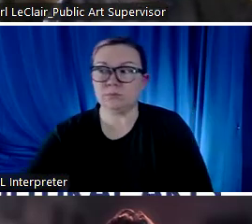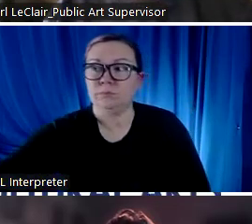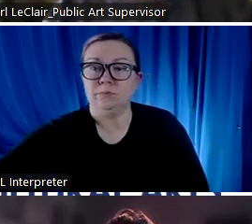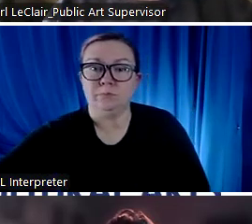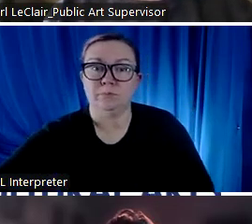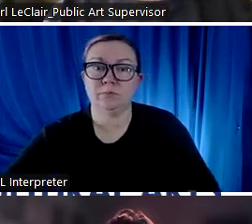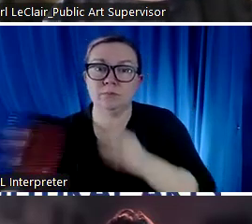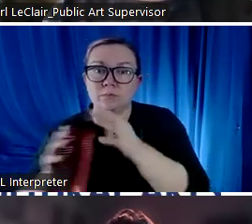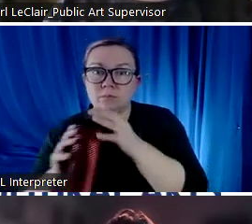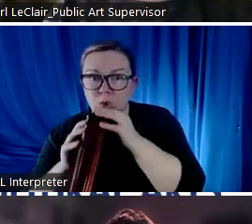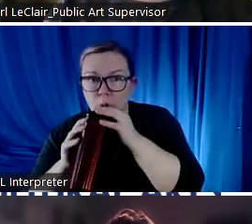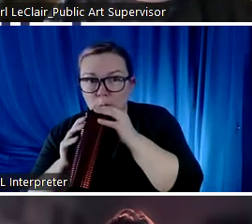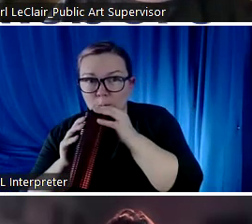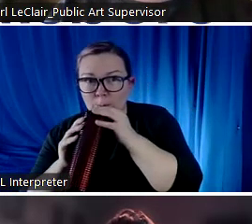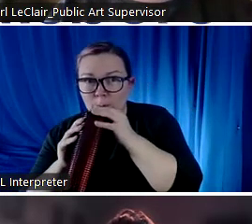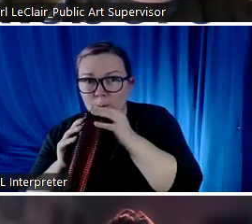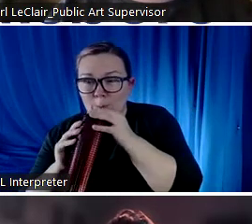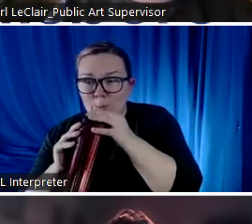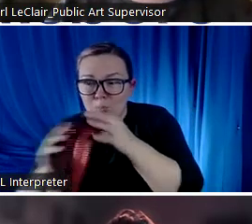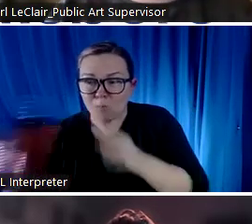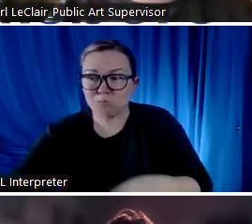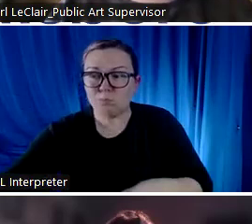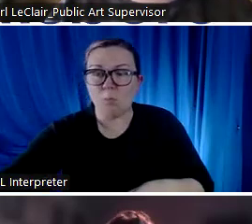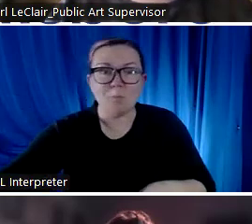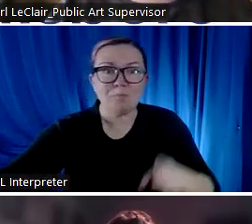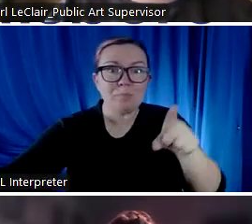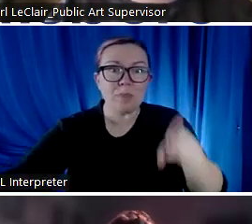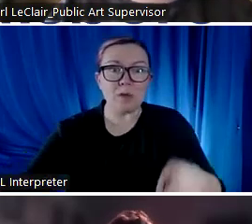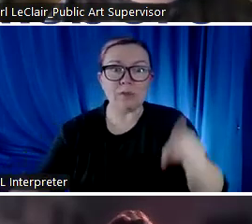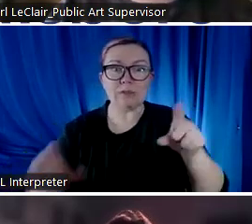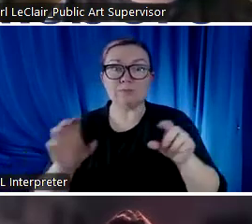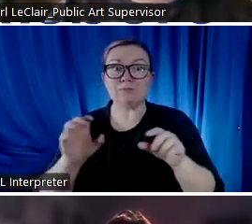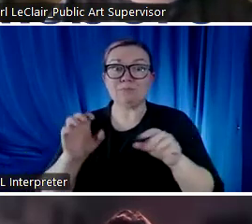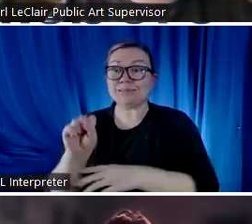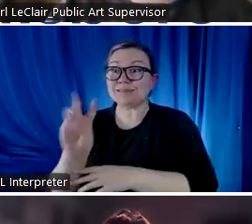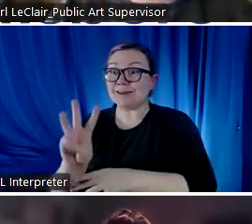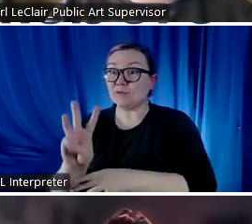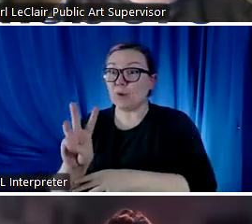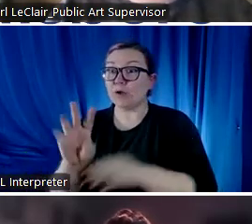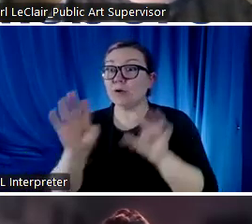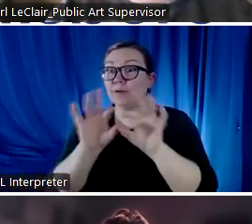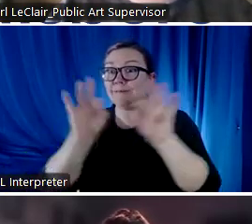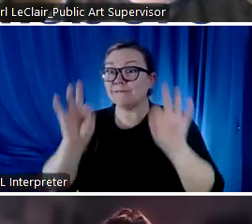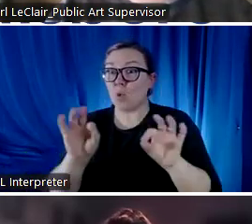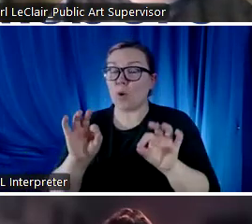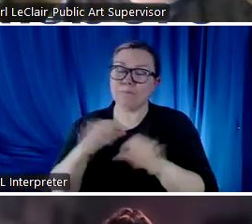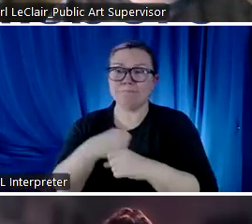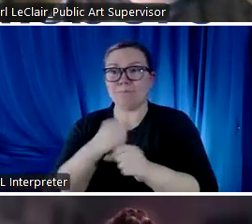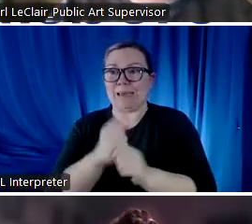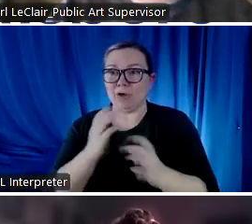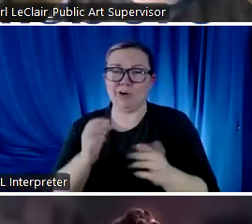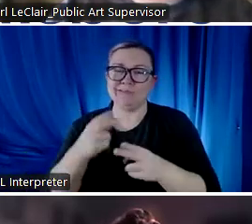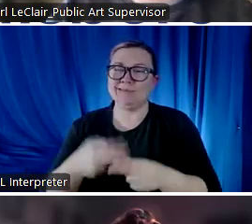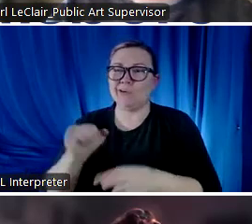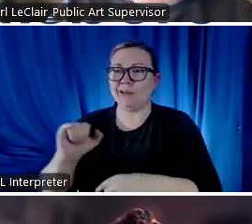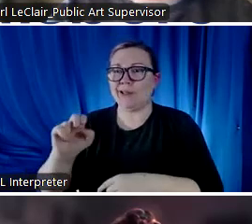And this will take you to, this is a form builder software that we use called Cognito. So this is pretty standard for most of our